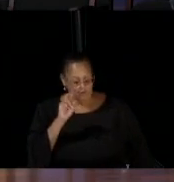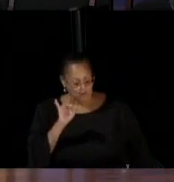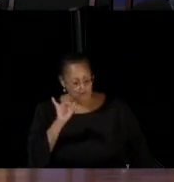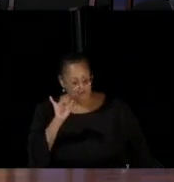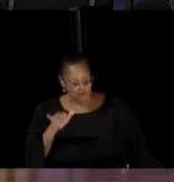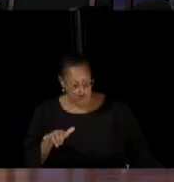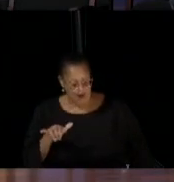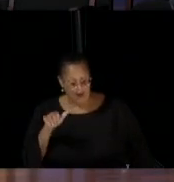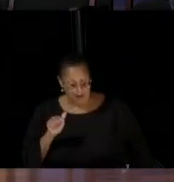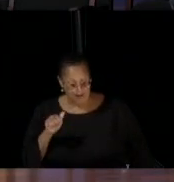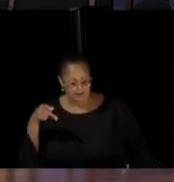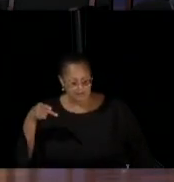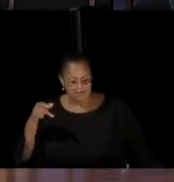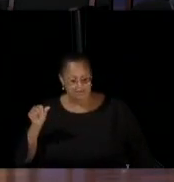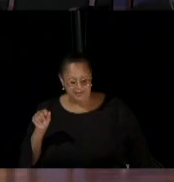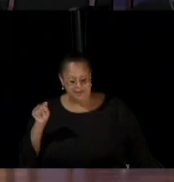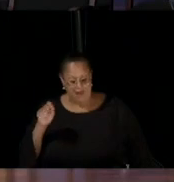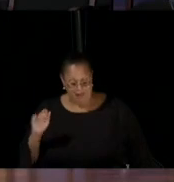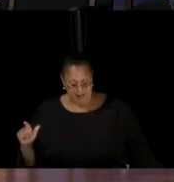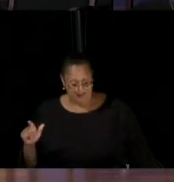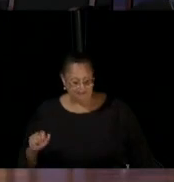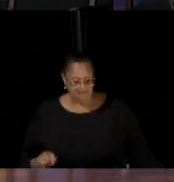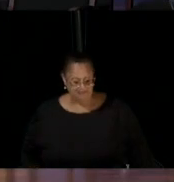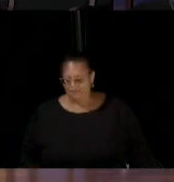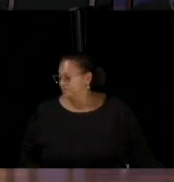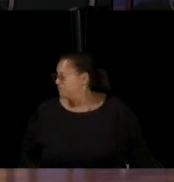Rhea Patel.